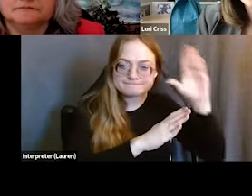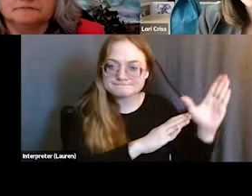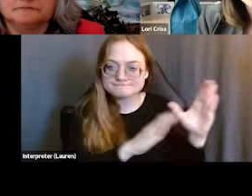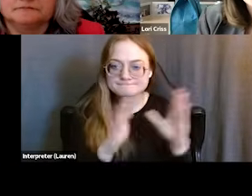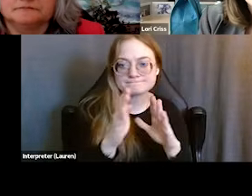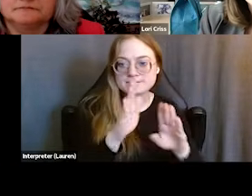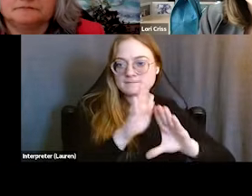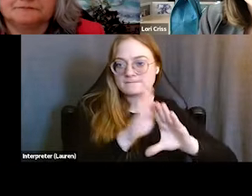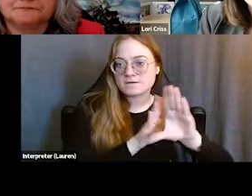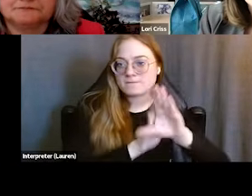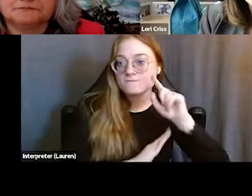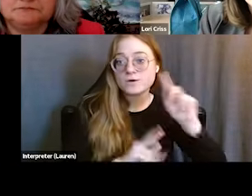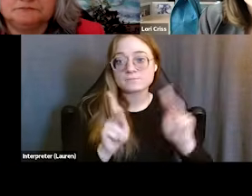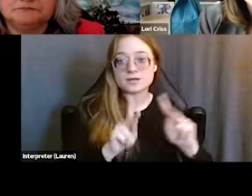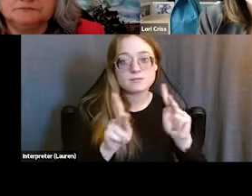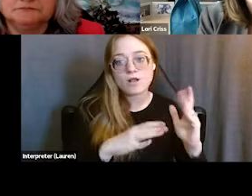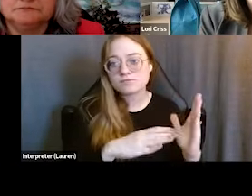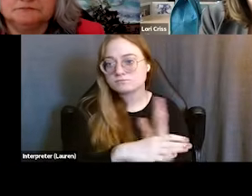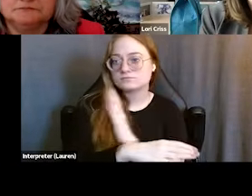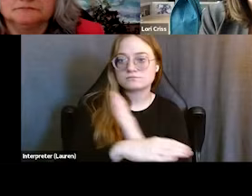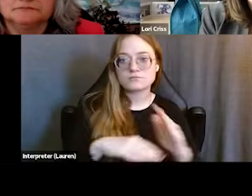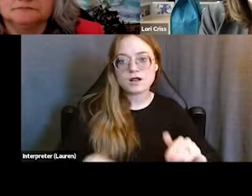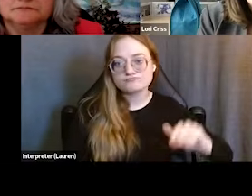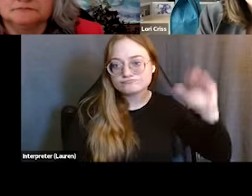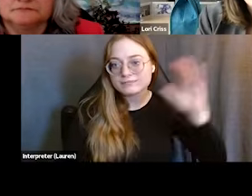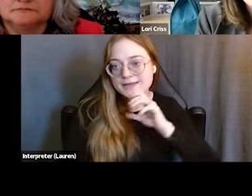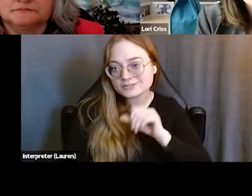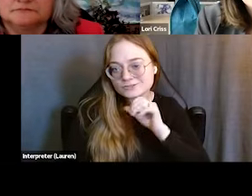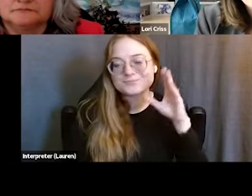development for people of all ages. And I know I talked about this a little bit ago.